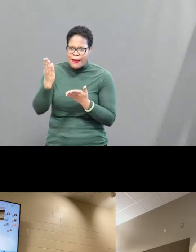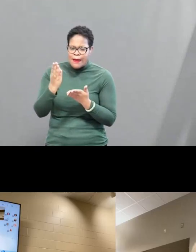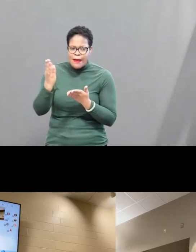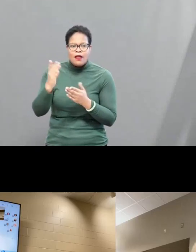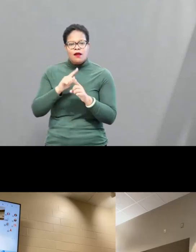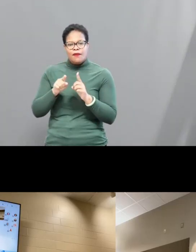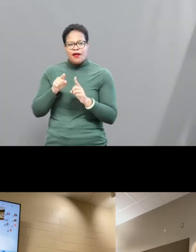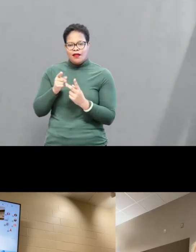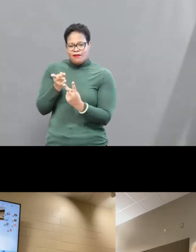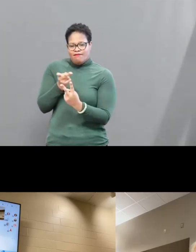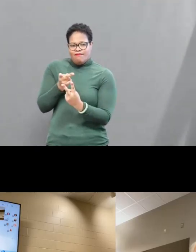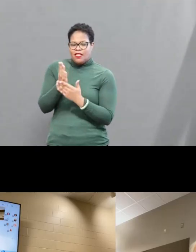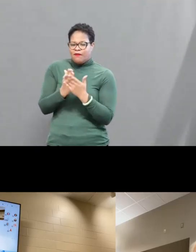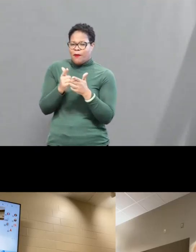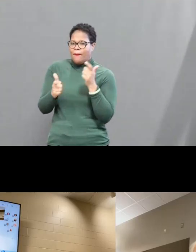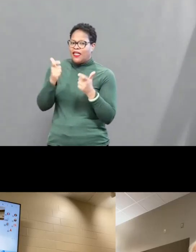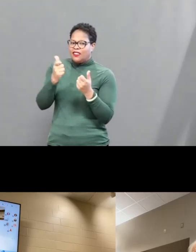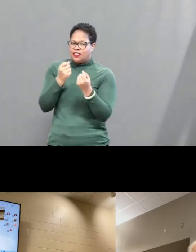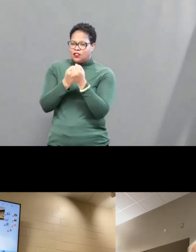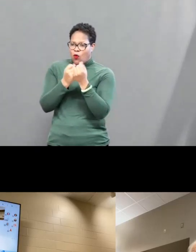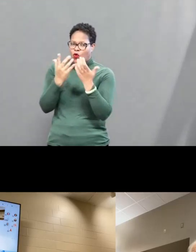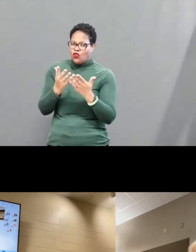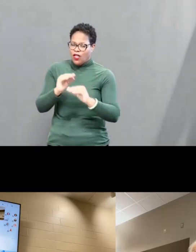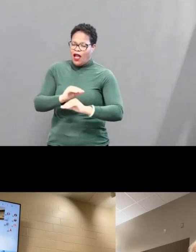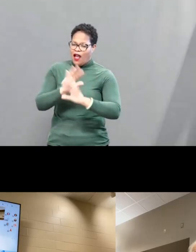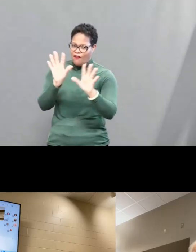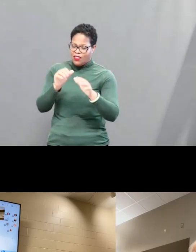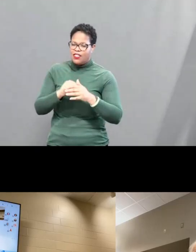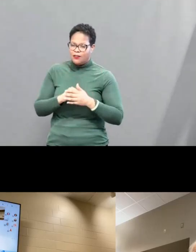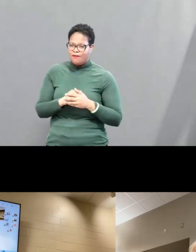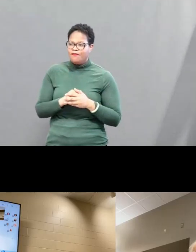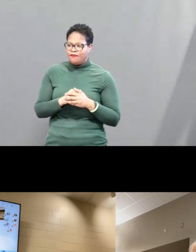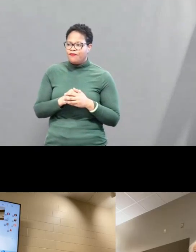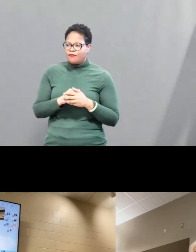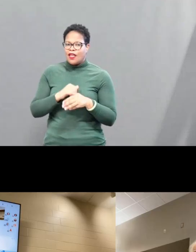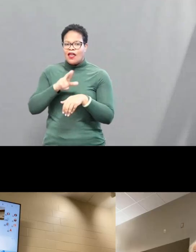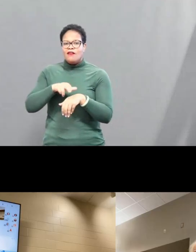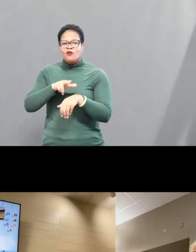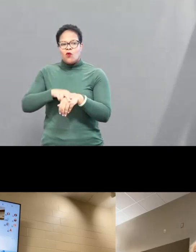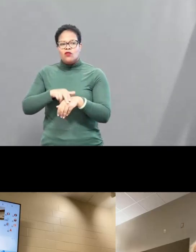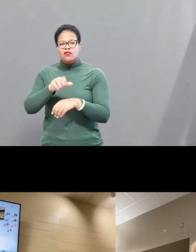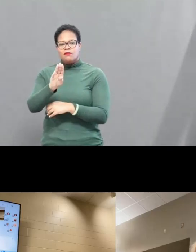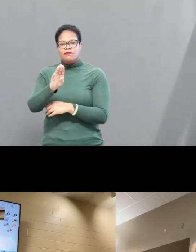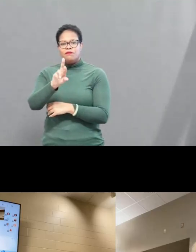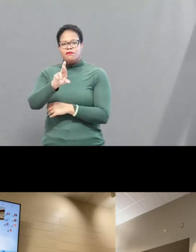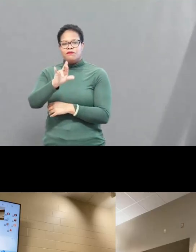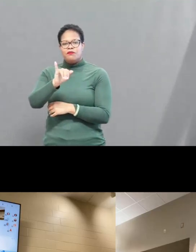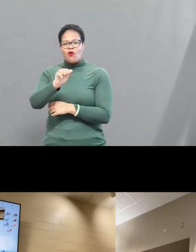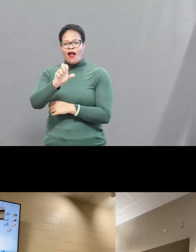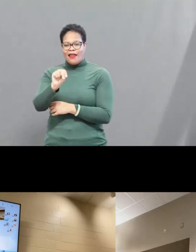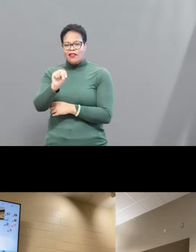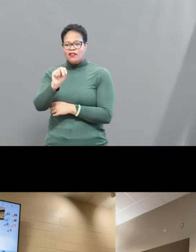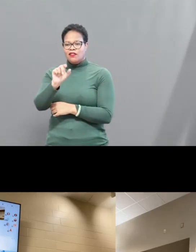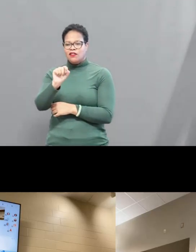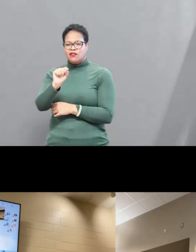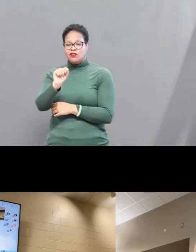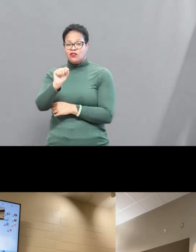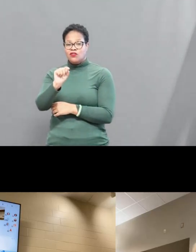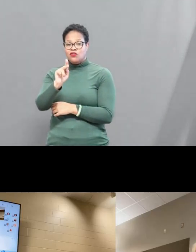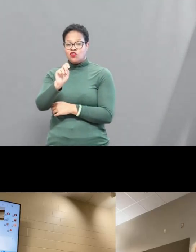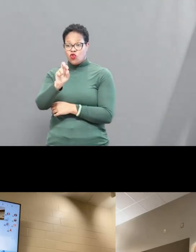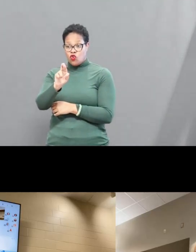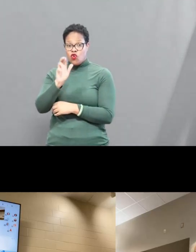biggest supporters. It's obvious, and of course, Brian Turner, who's married to Hope